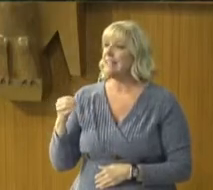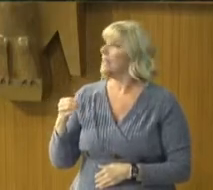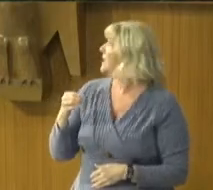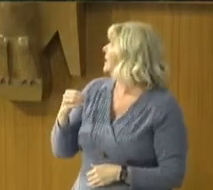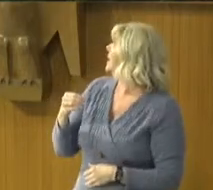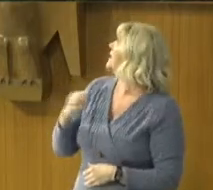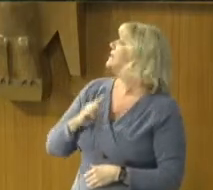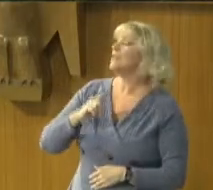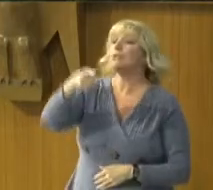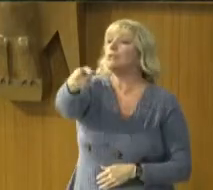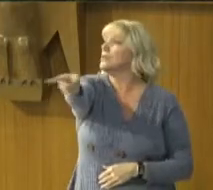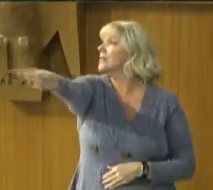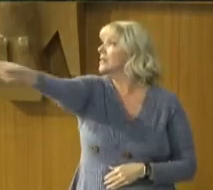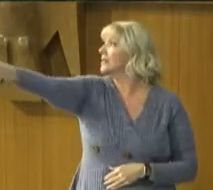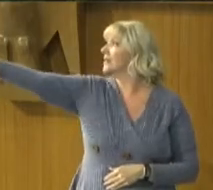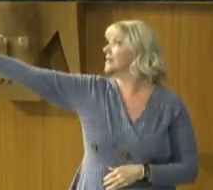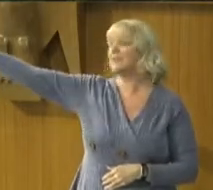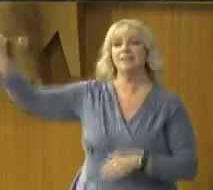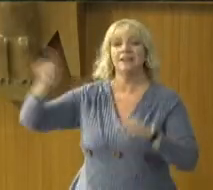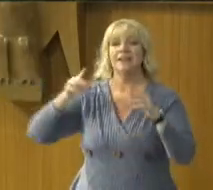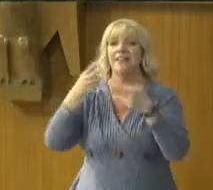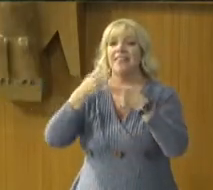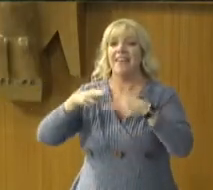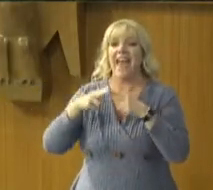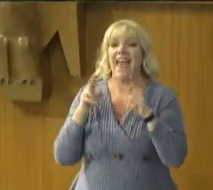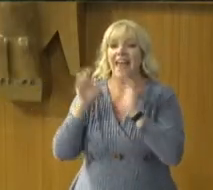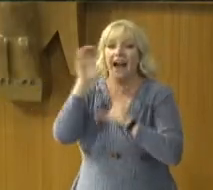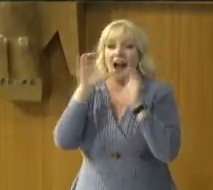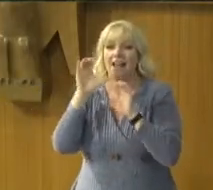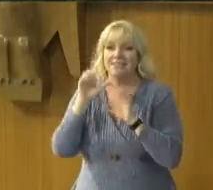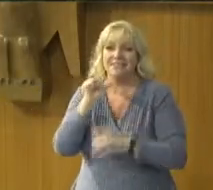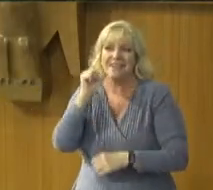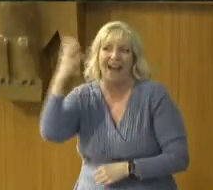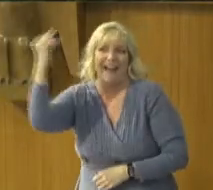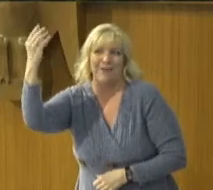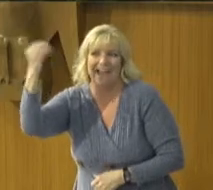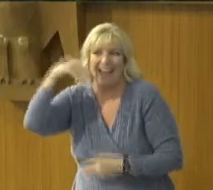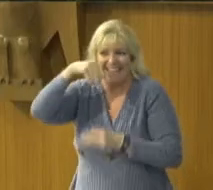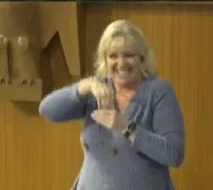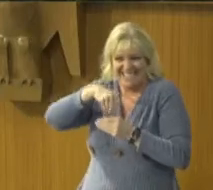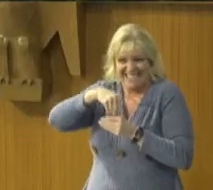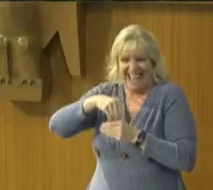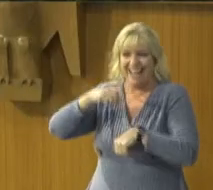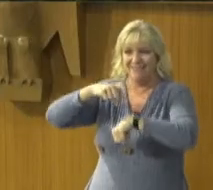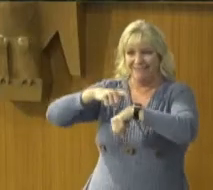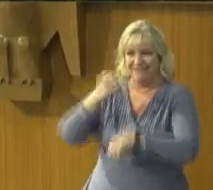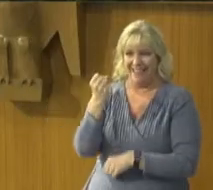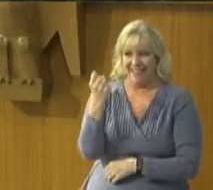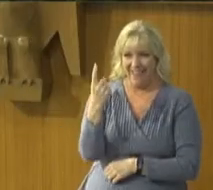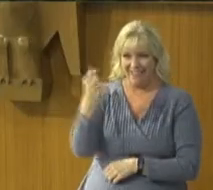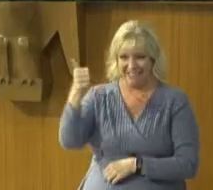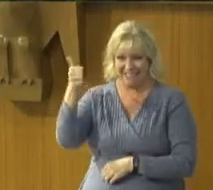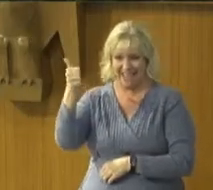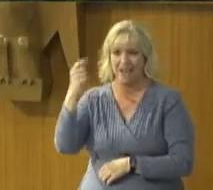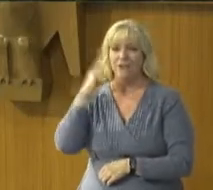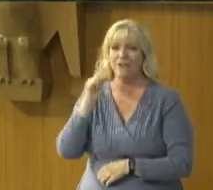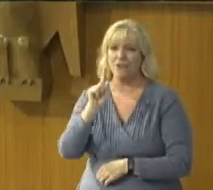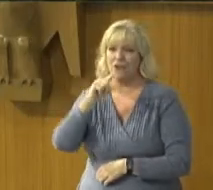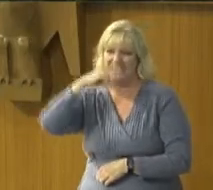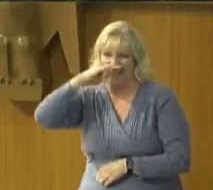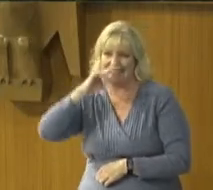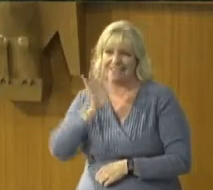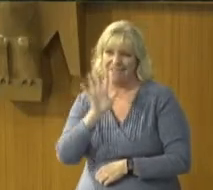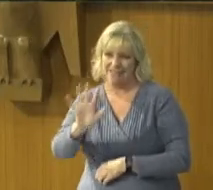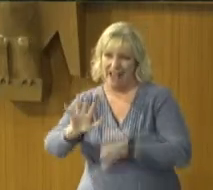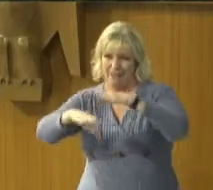to this building here, we're going to have our egg hunt inside at 11:10. Our 5 and unders